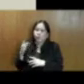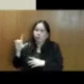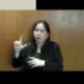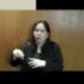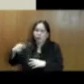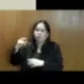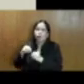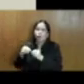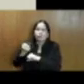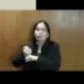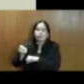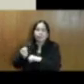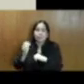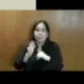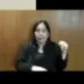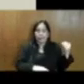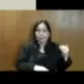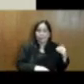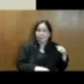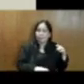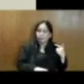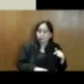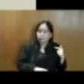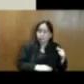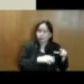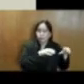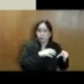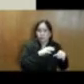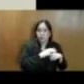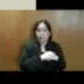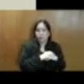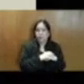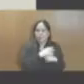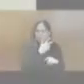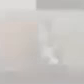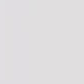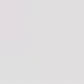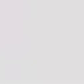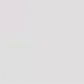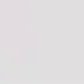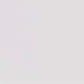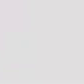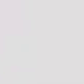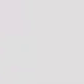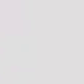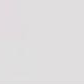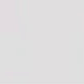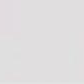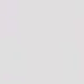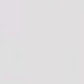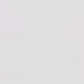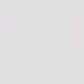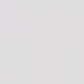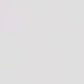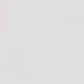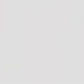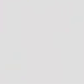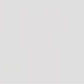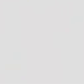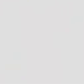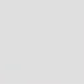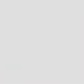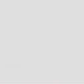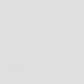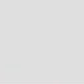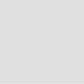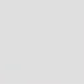here. And you know, I think we can see a couple of things. Number one, this transition is probably going to be challenging. It's